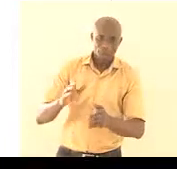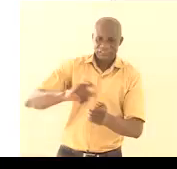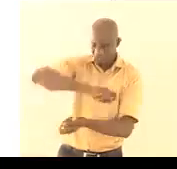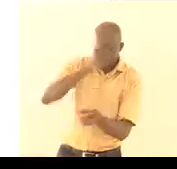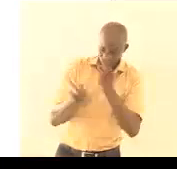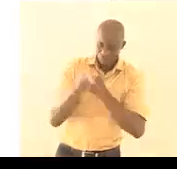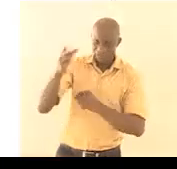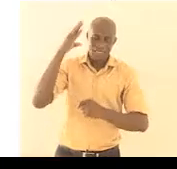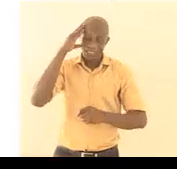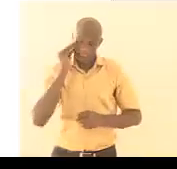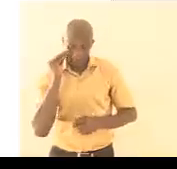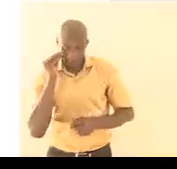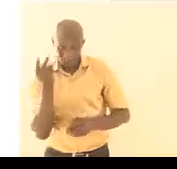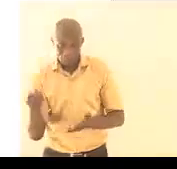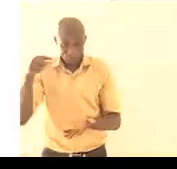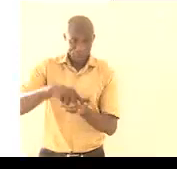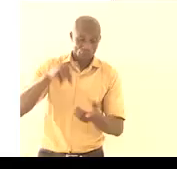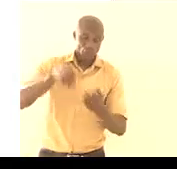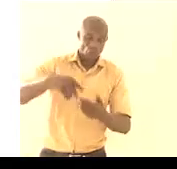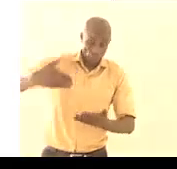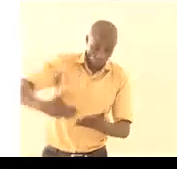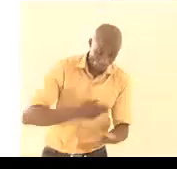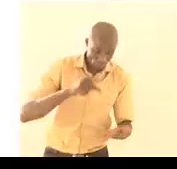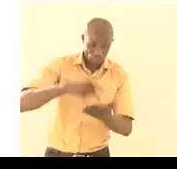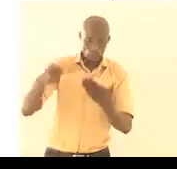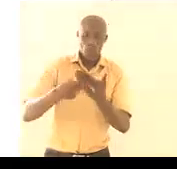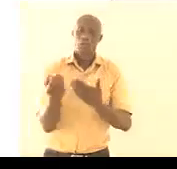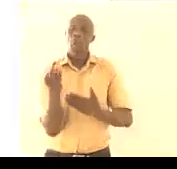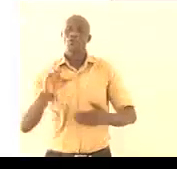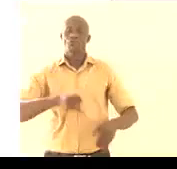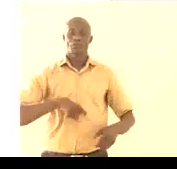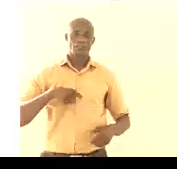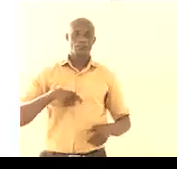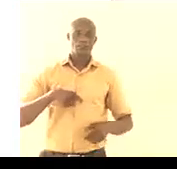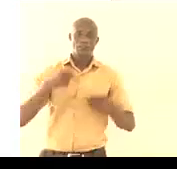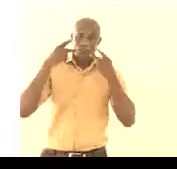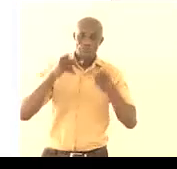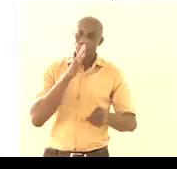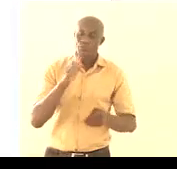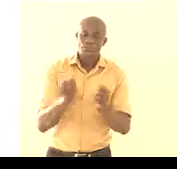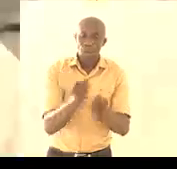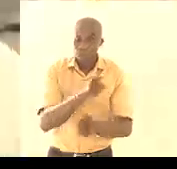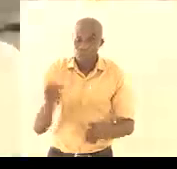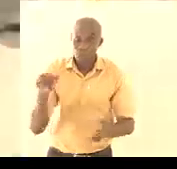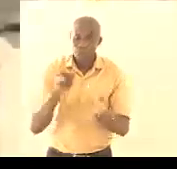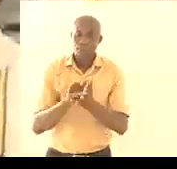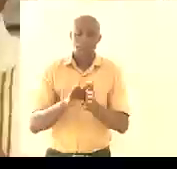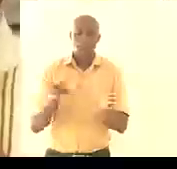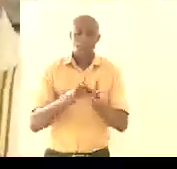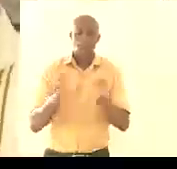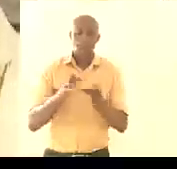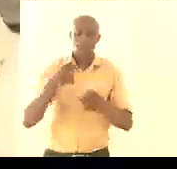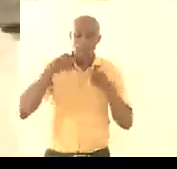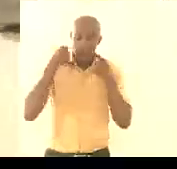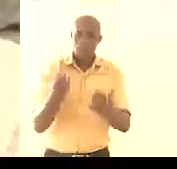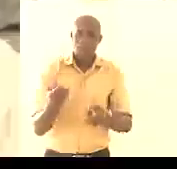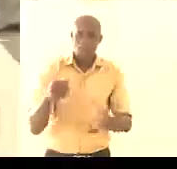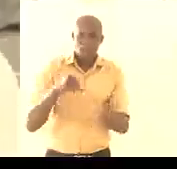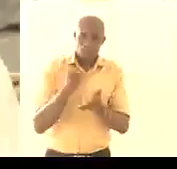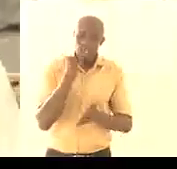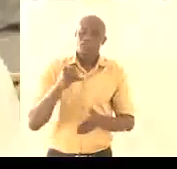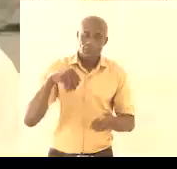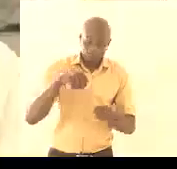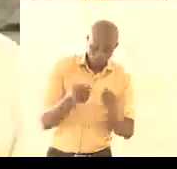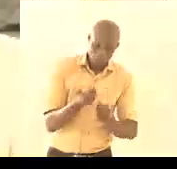their experience of the resurrection into a new program of life. So, peace be with you, that Jesus pronounced, is a program